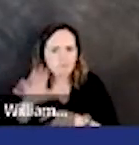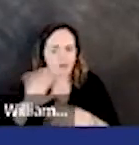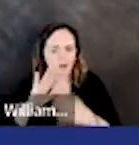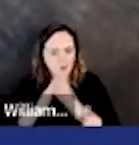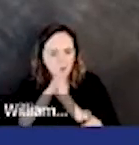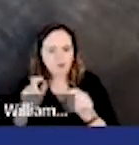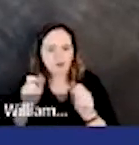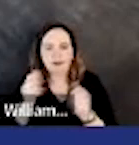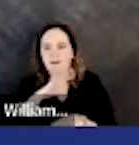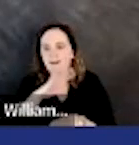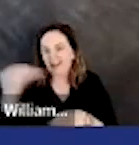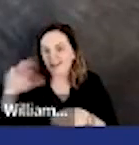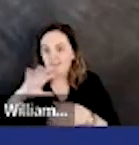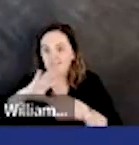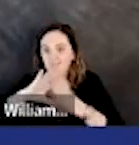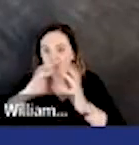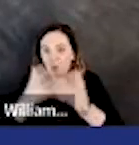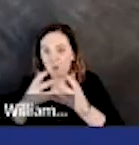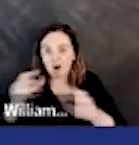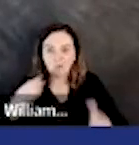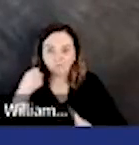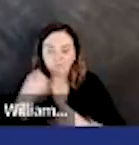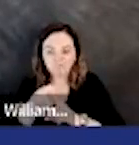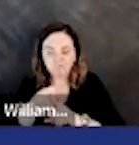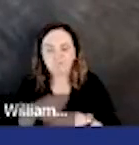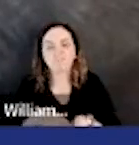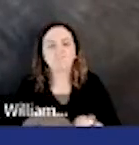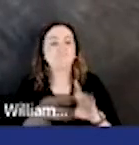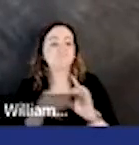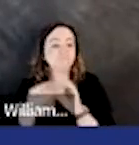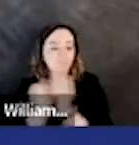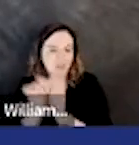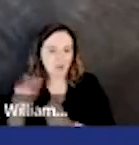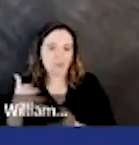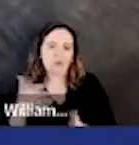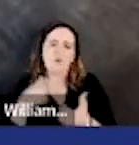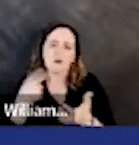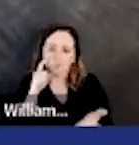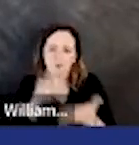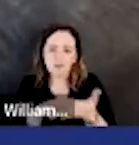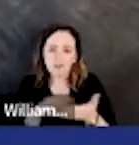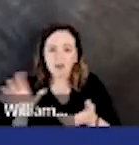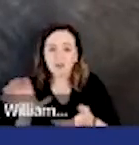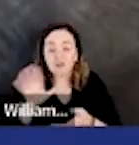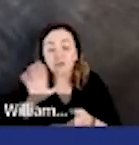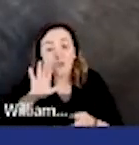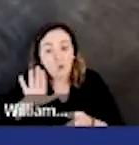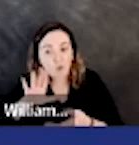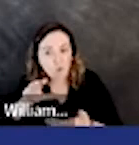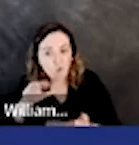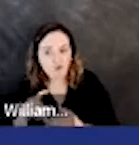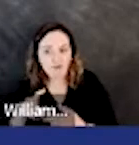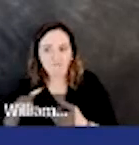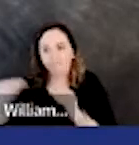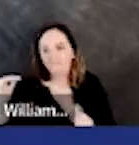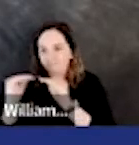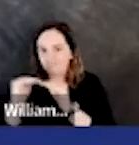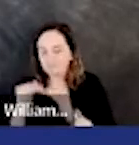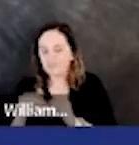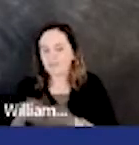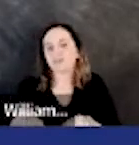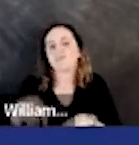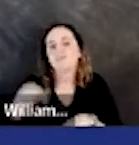the world at large. In that spirit, we are proud to recognize one of your own as a Morehead Cane Scholar in the class of